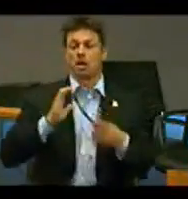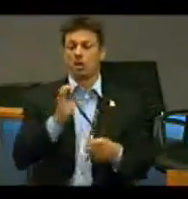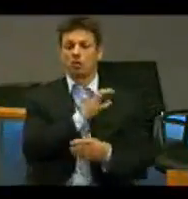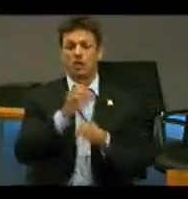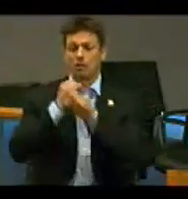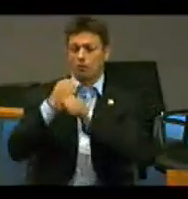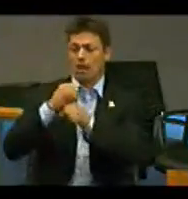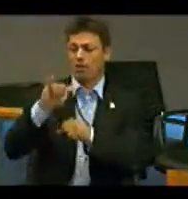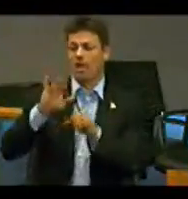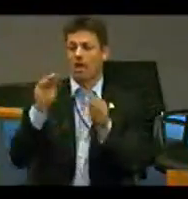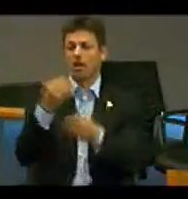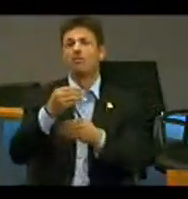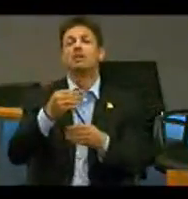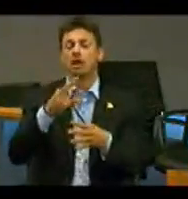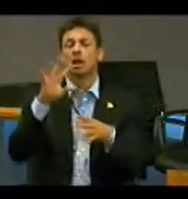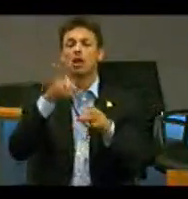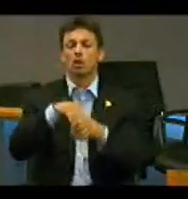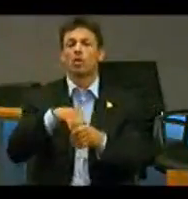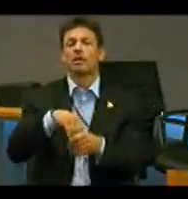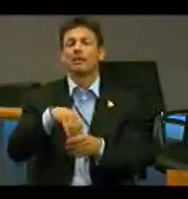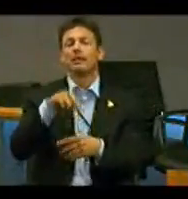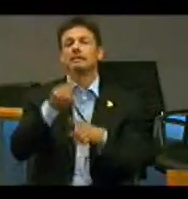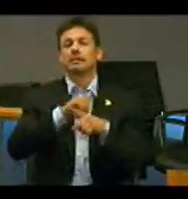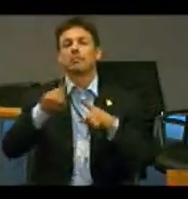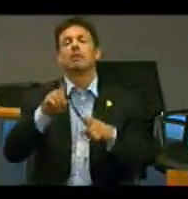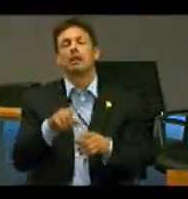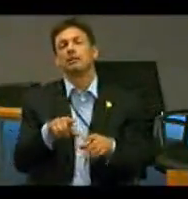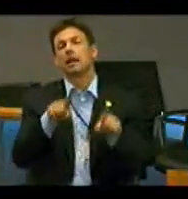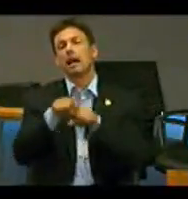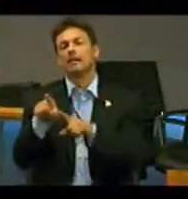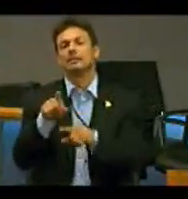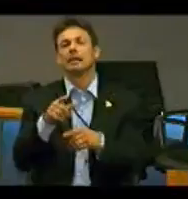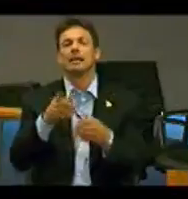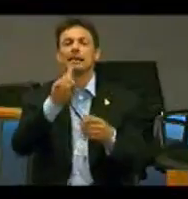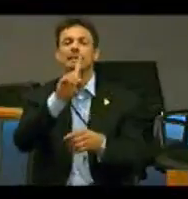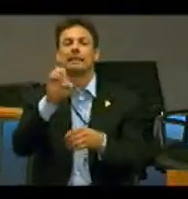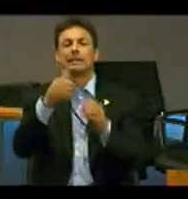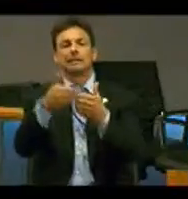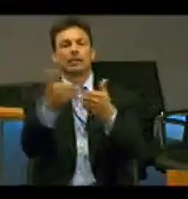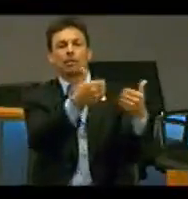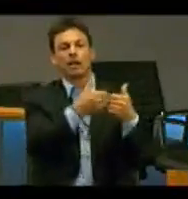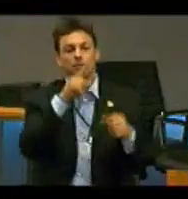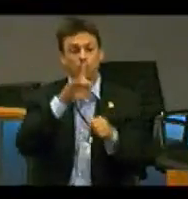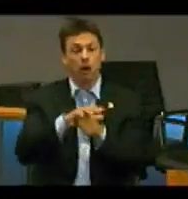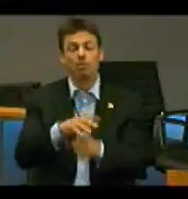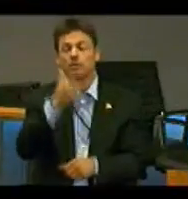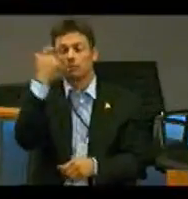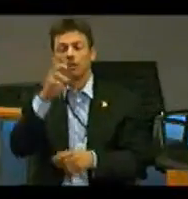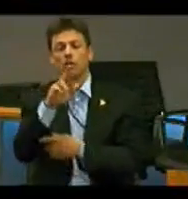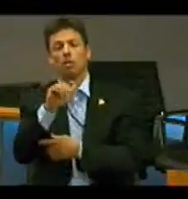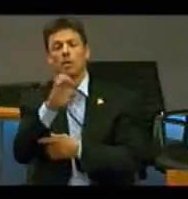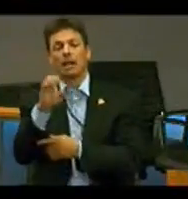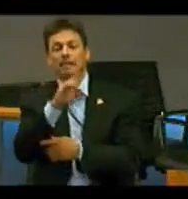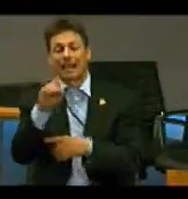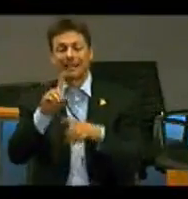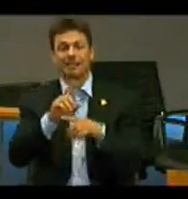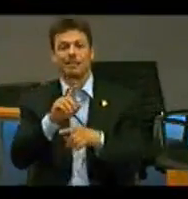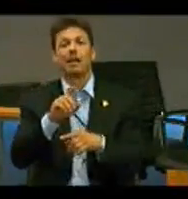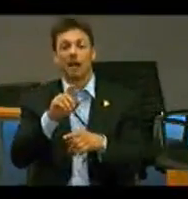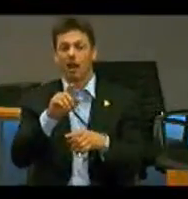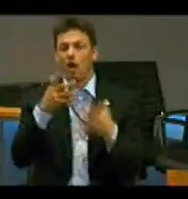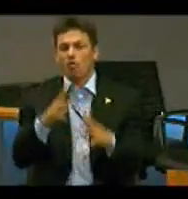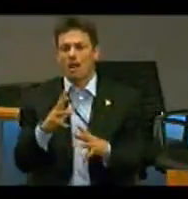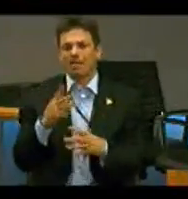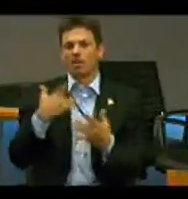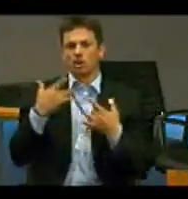office included discipline as a component of desegregation promises, because race-based discrimination in discipline was a concern